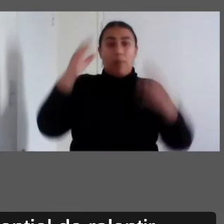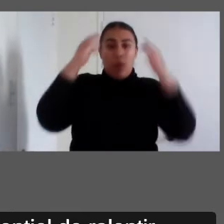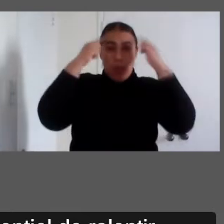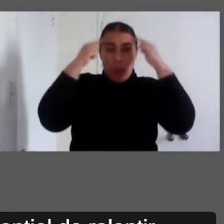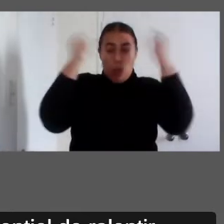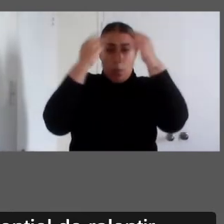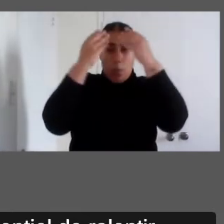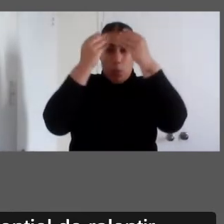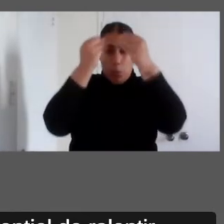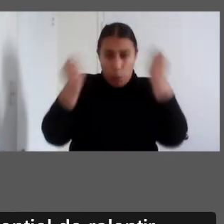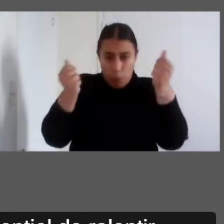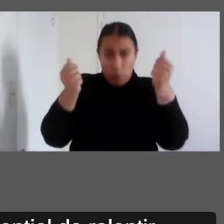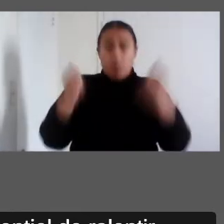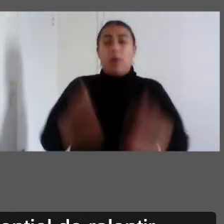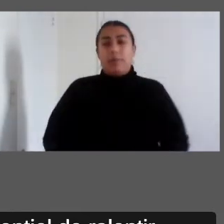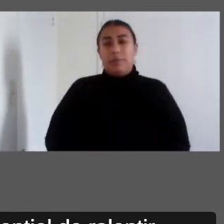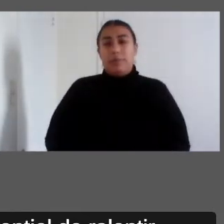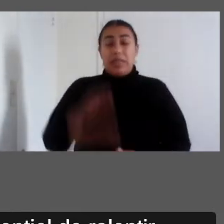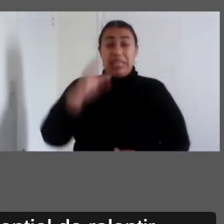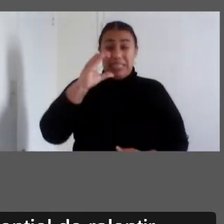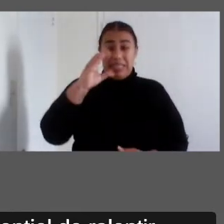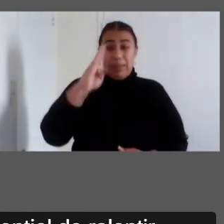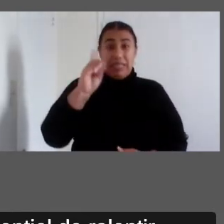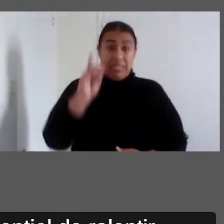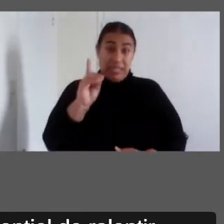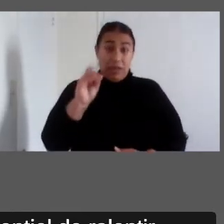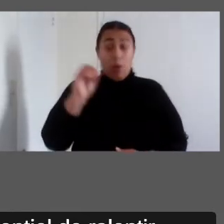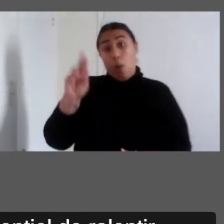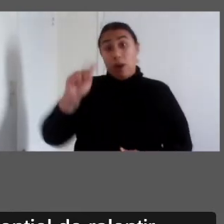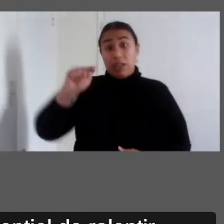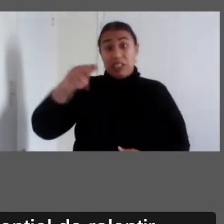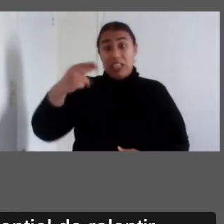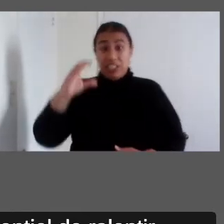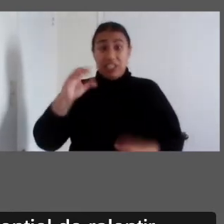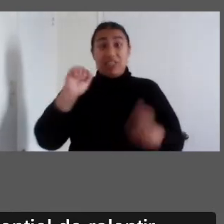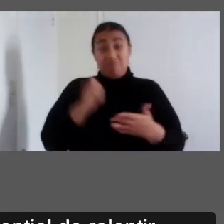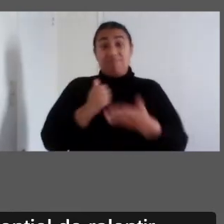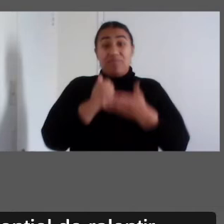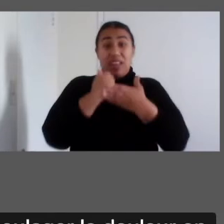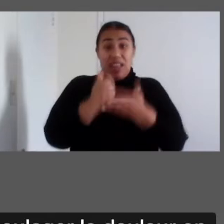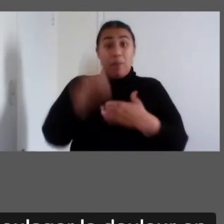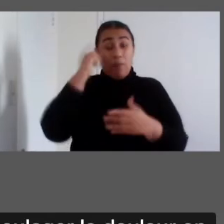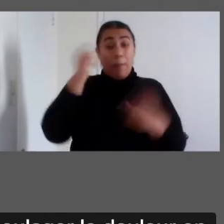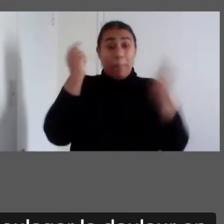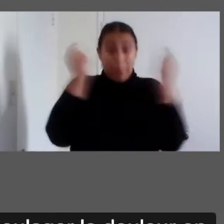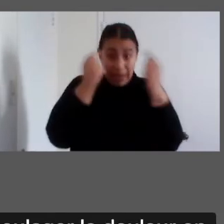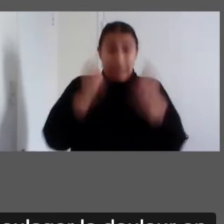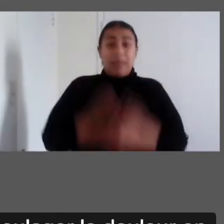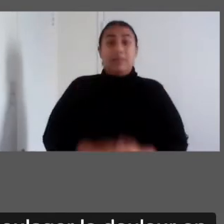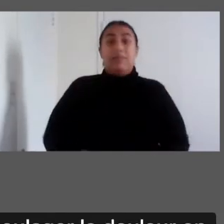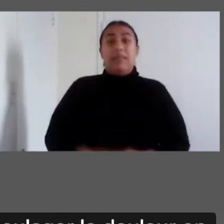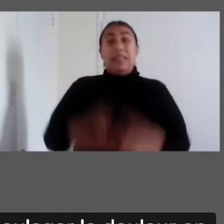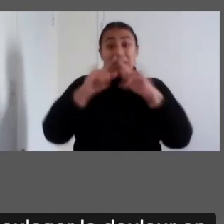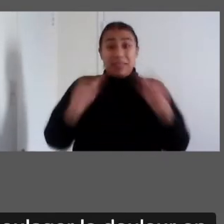on a consistent basis has the potential to slow down the incidence, the occurrence of headaches. And also, a